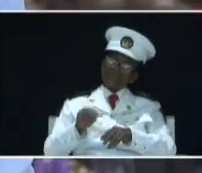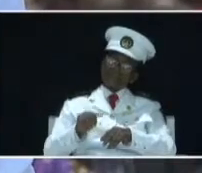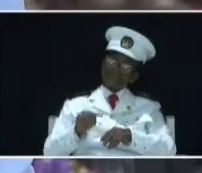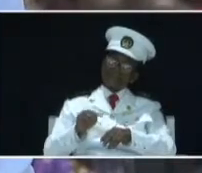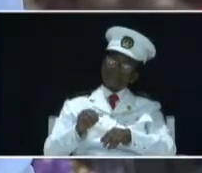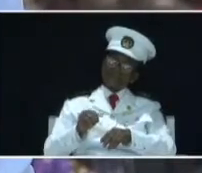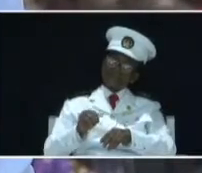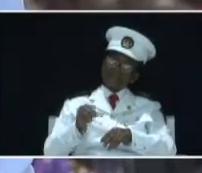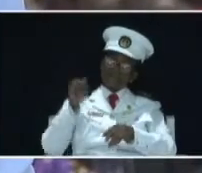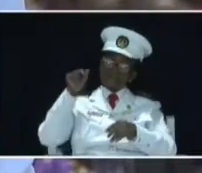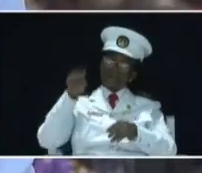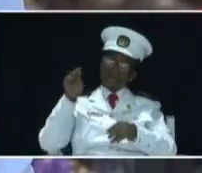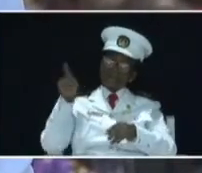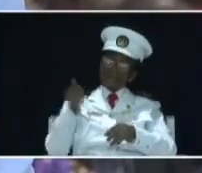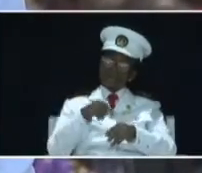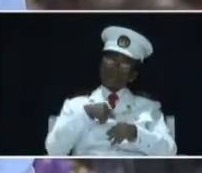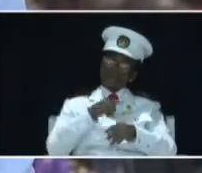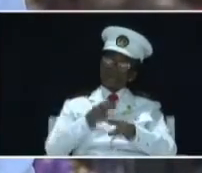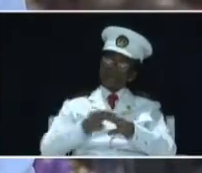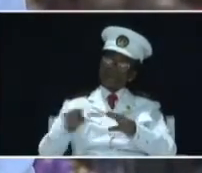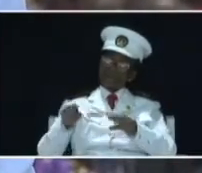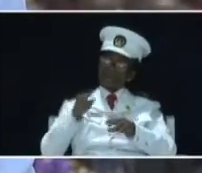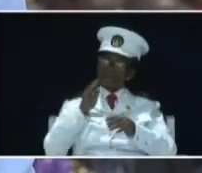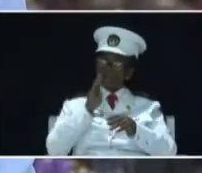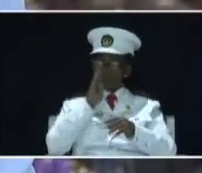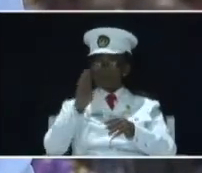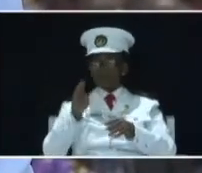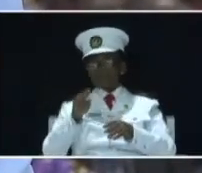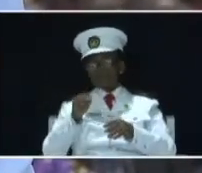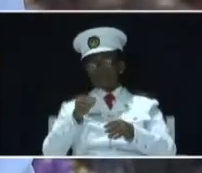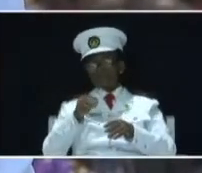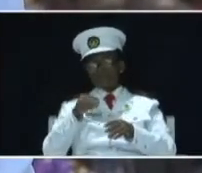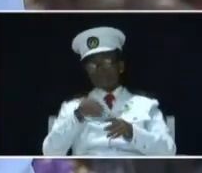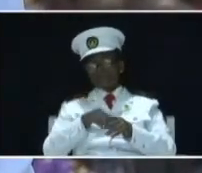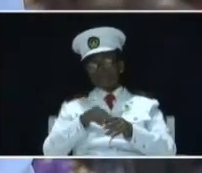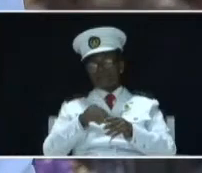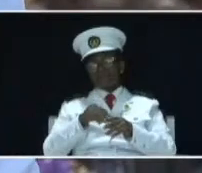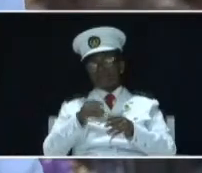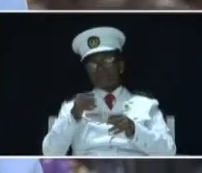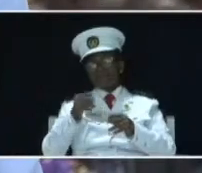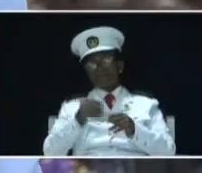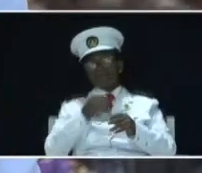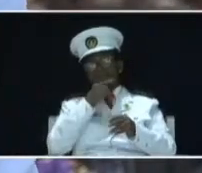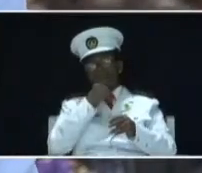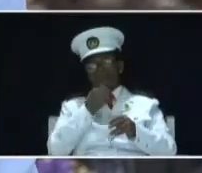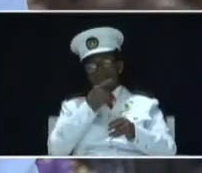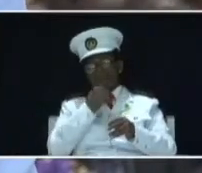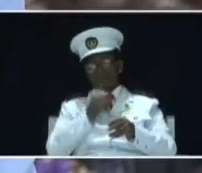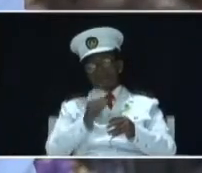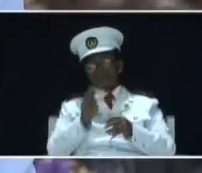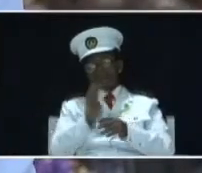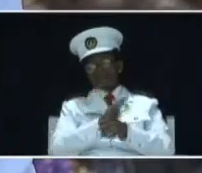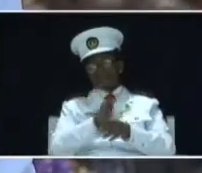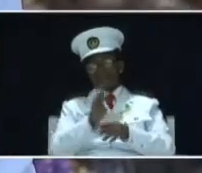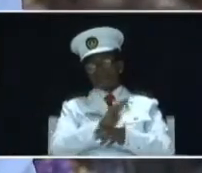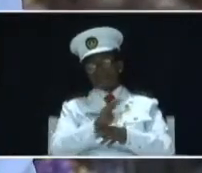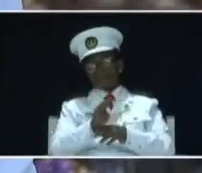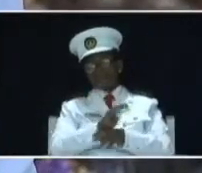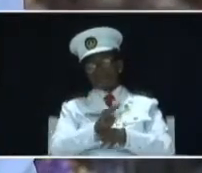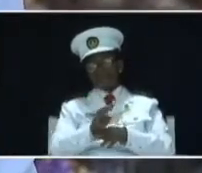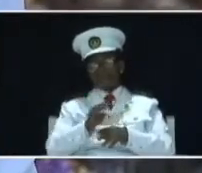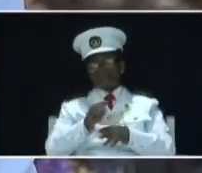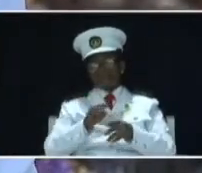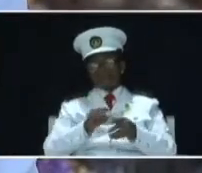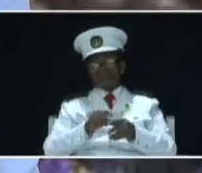same business. Me being the senior partner, you being the junior partner, and then we argue every day. I will tell